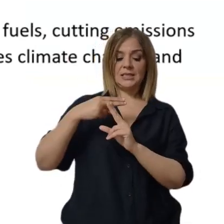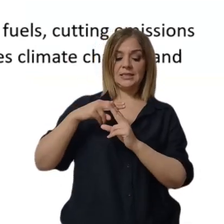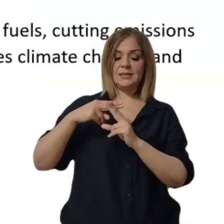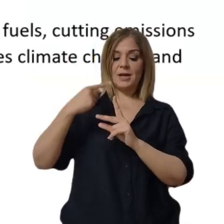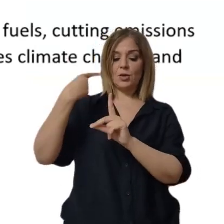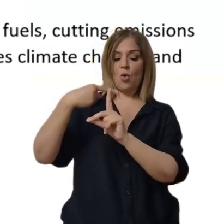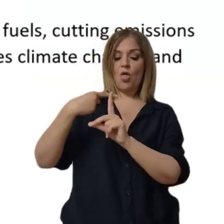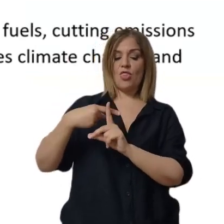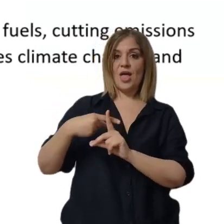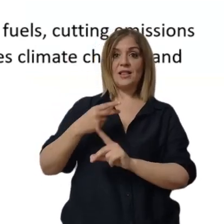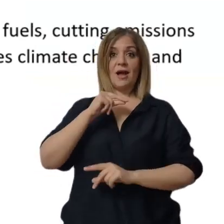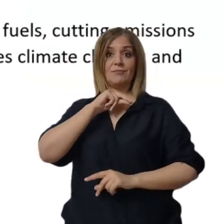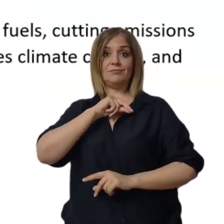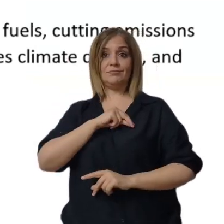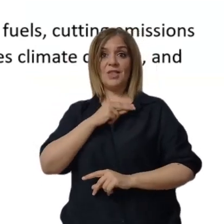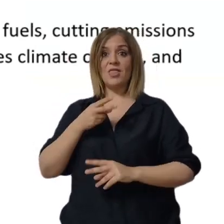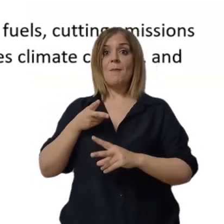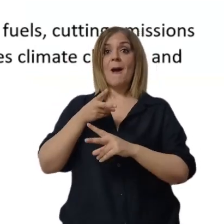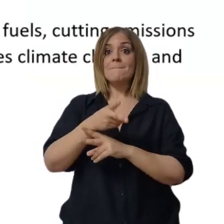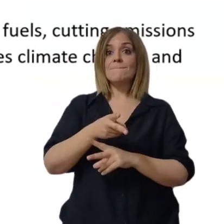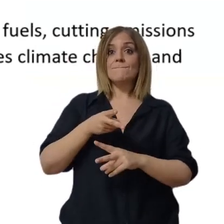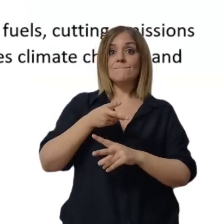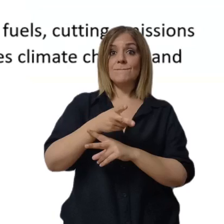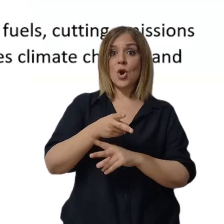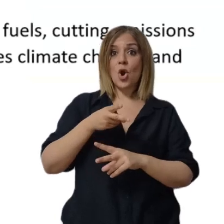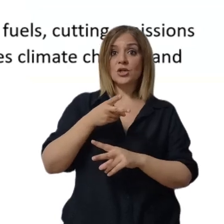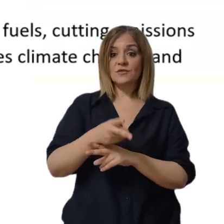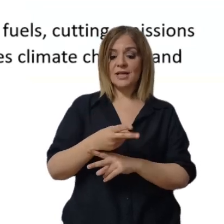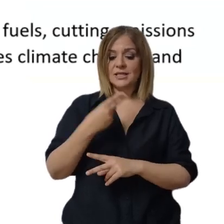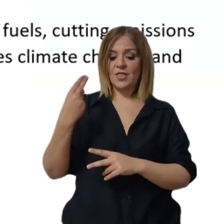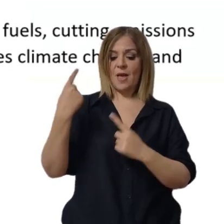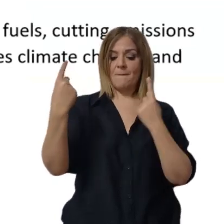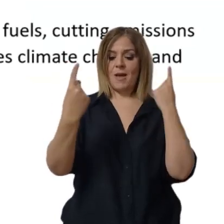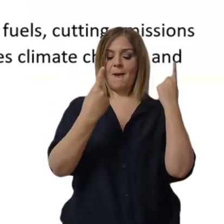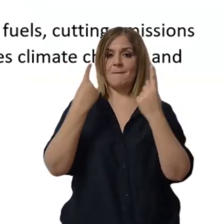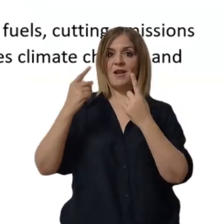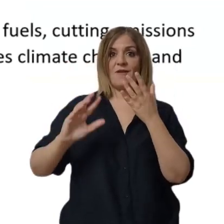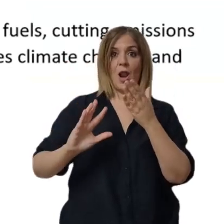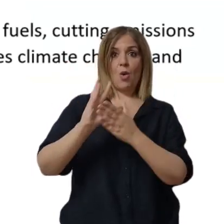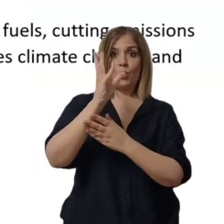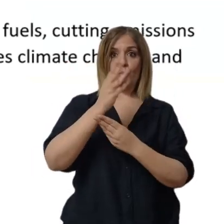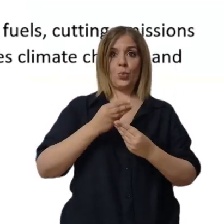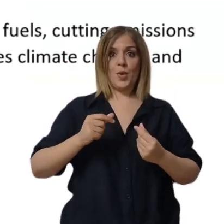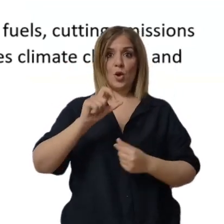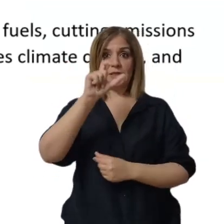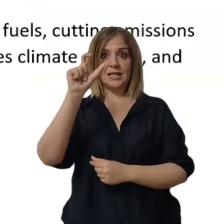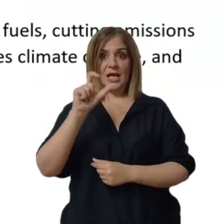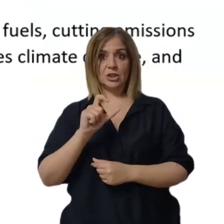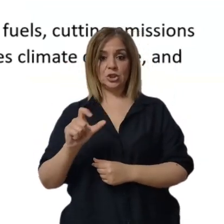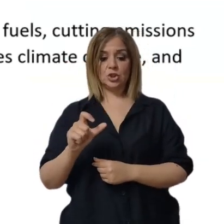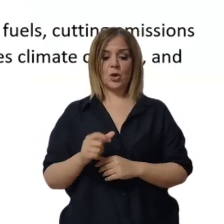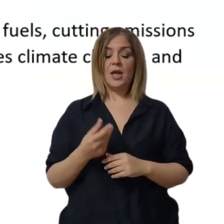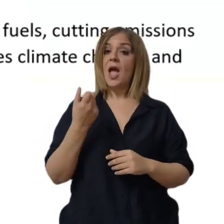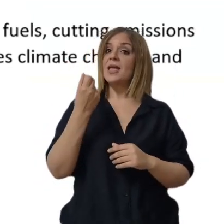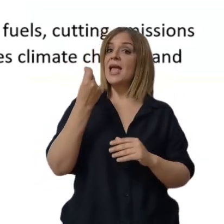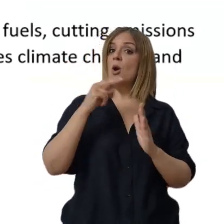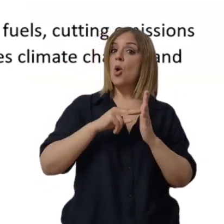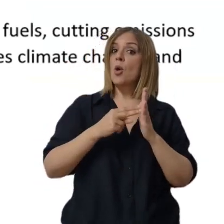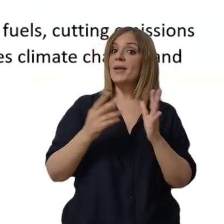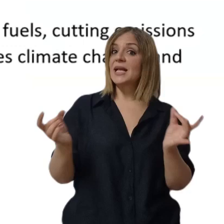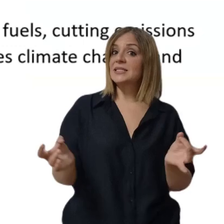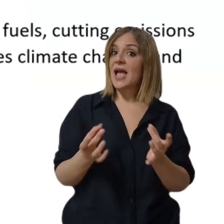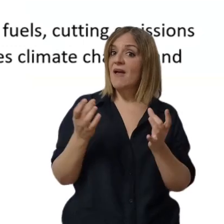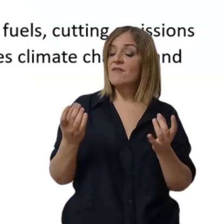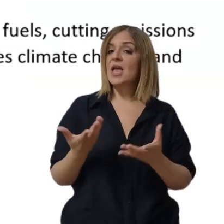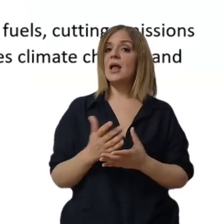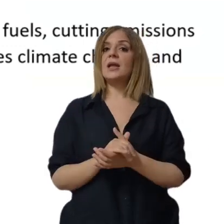of accessibility of the environment: improve quality of life and economic opportunities, and